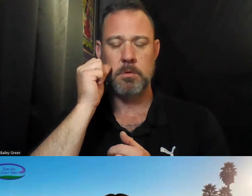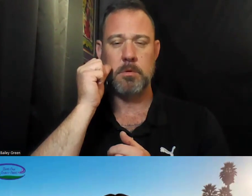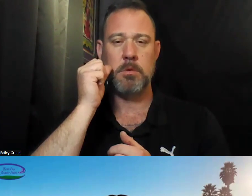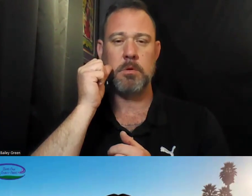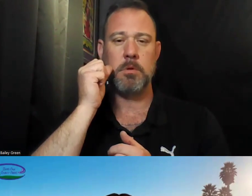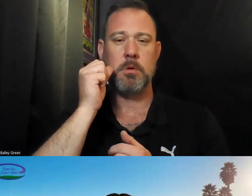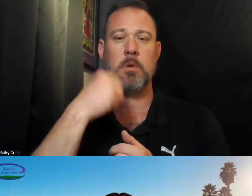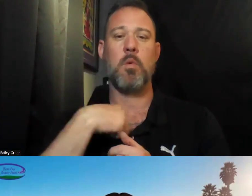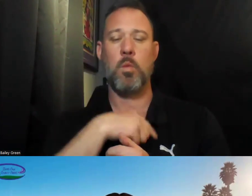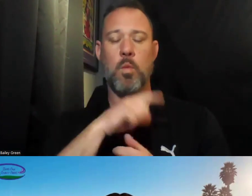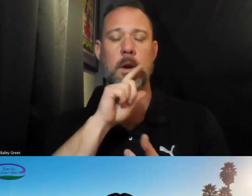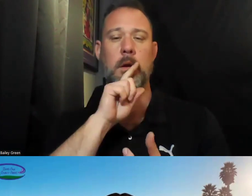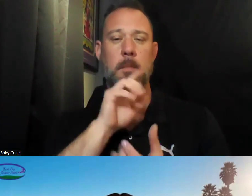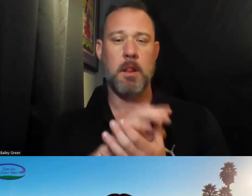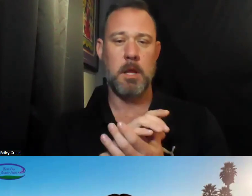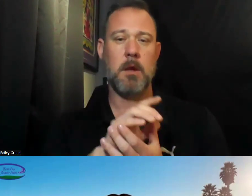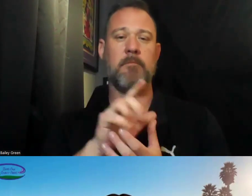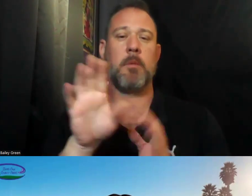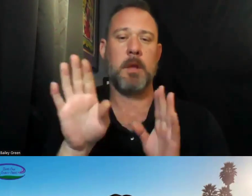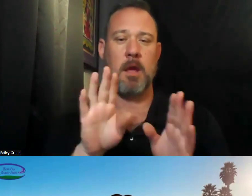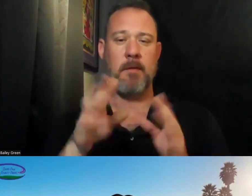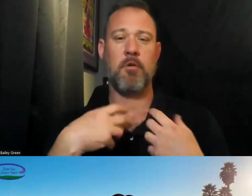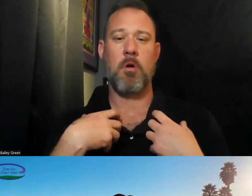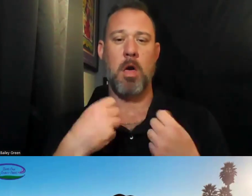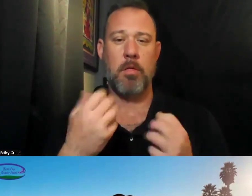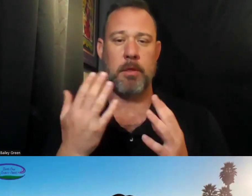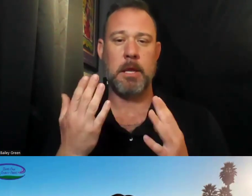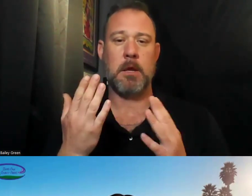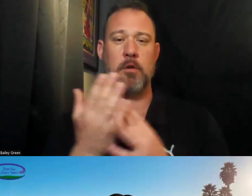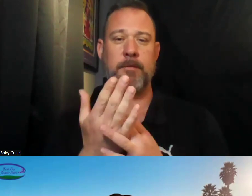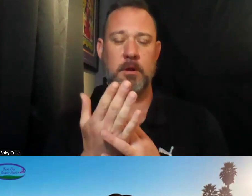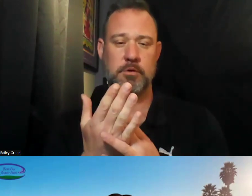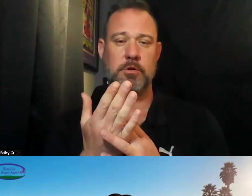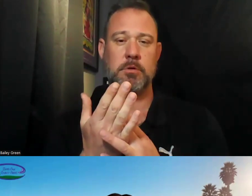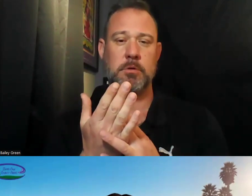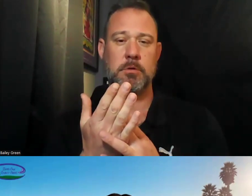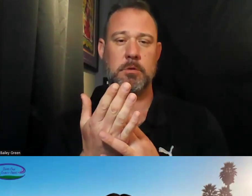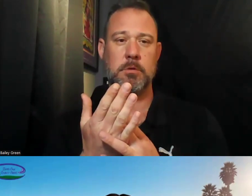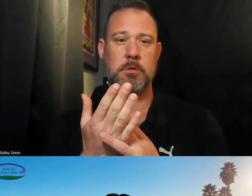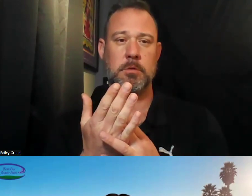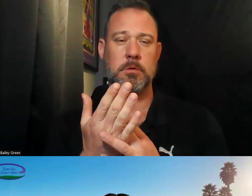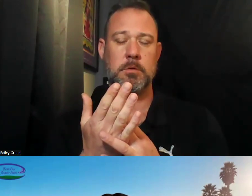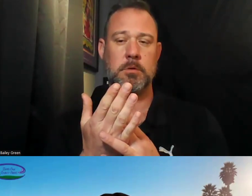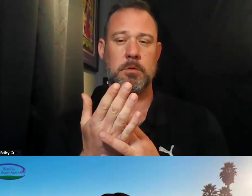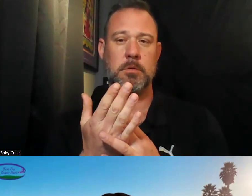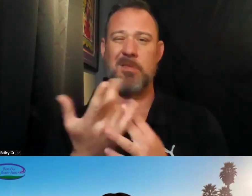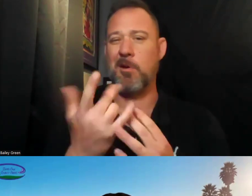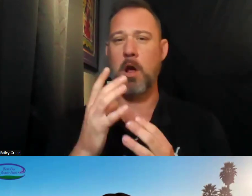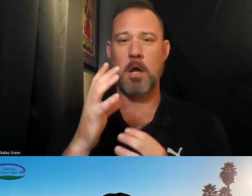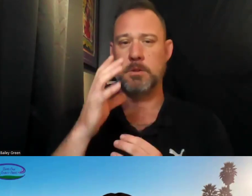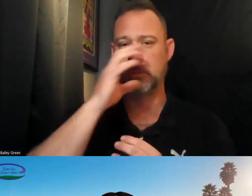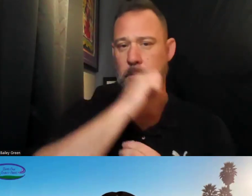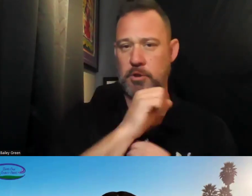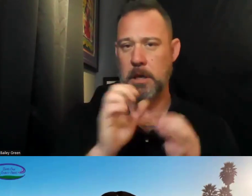that we believe need behavioral health care intervention, that there is an assumption that